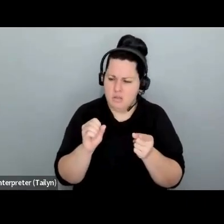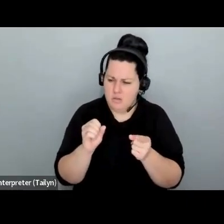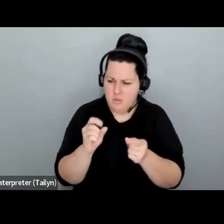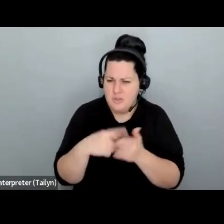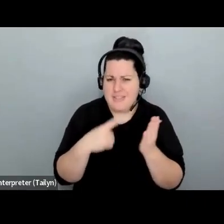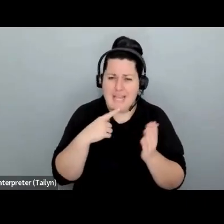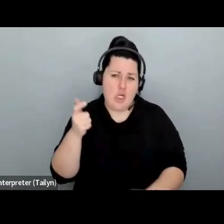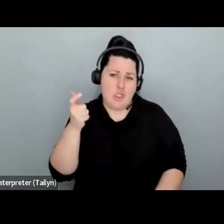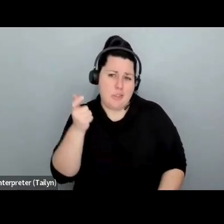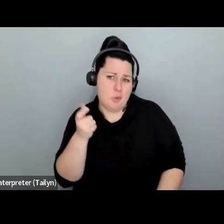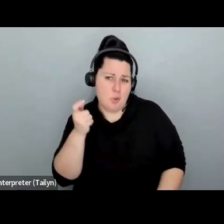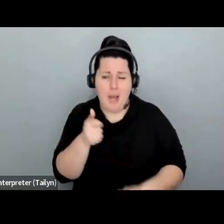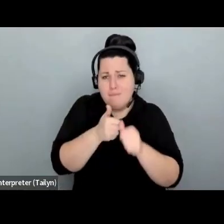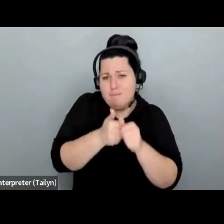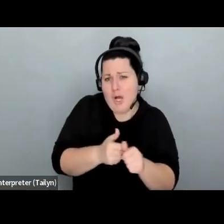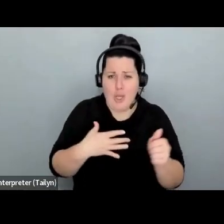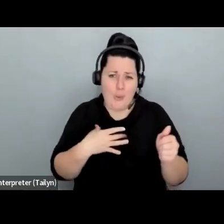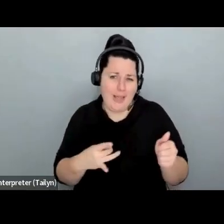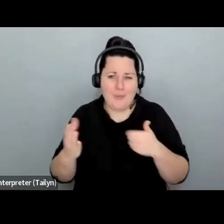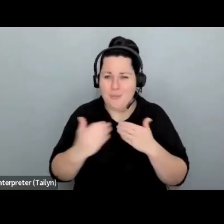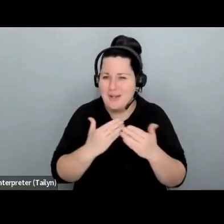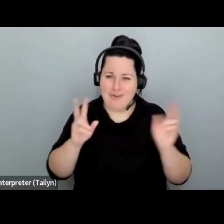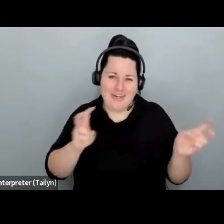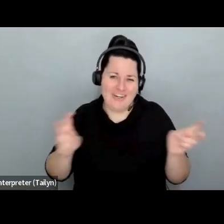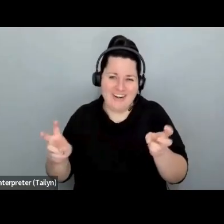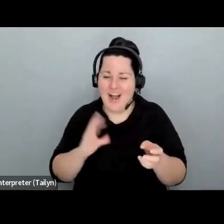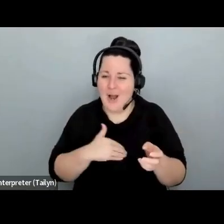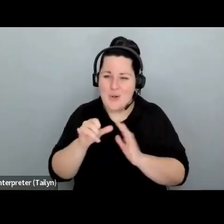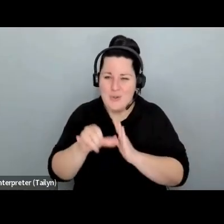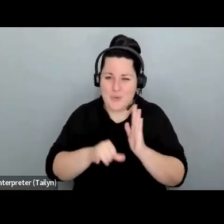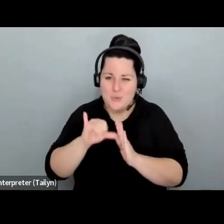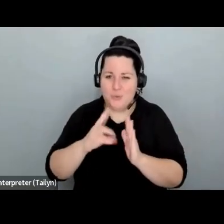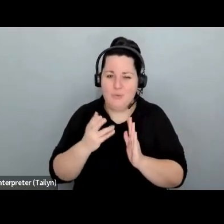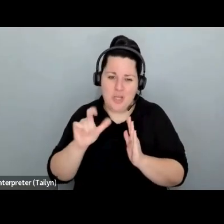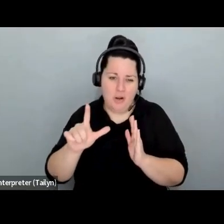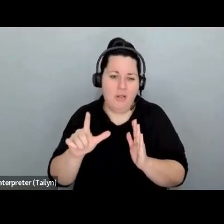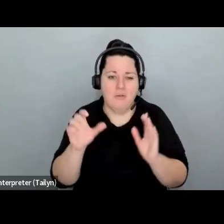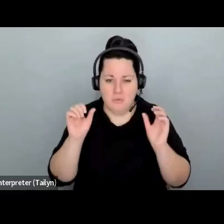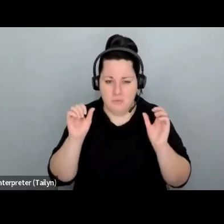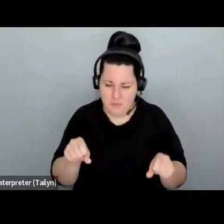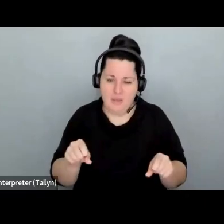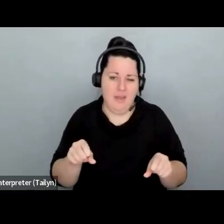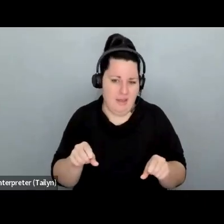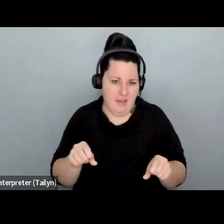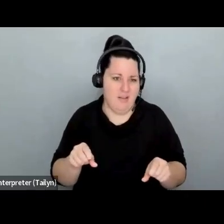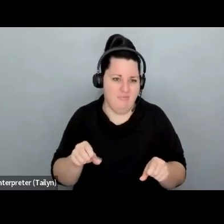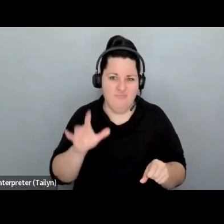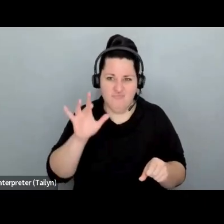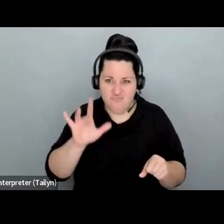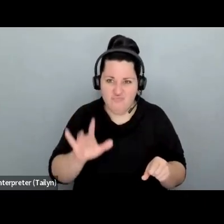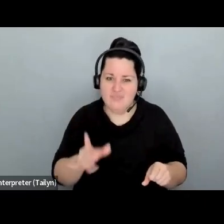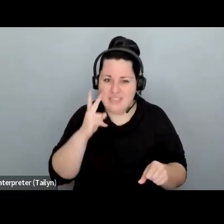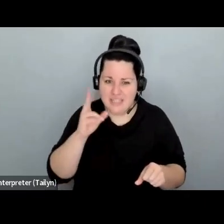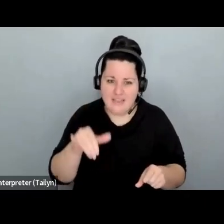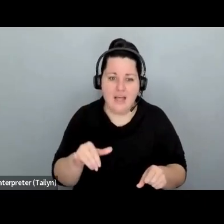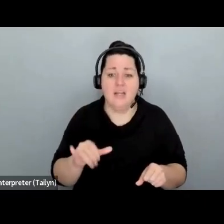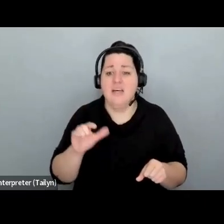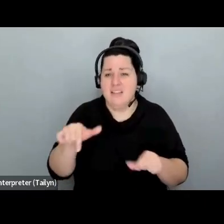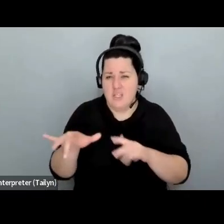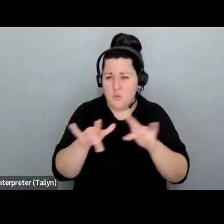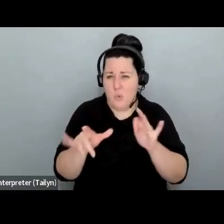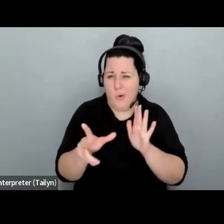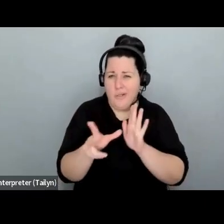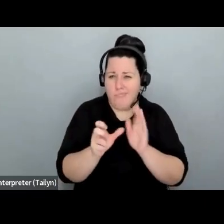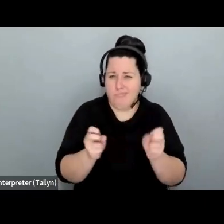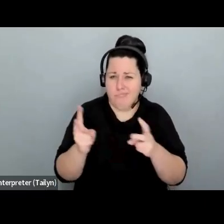say? Subscribe, follow, like, whatever, our YouTube channel, so you can see all of those as they come out, and this recording will go on there